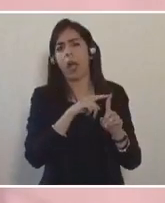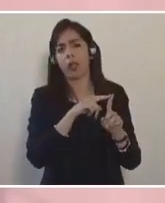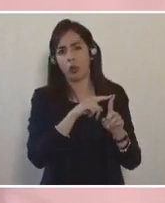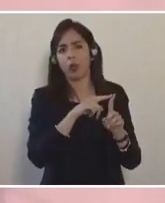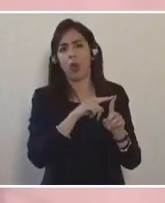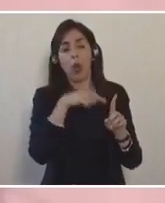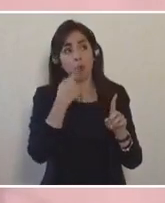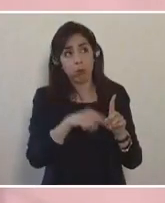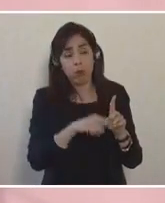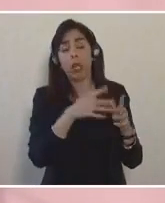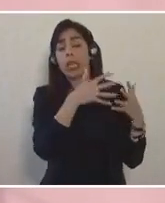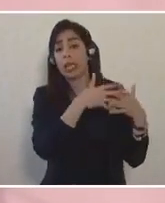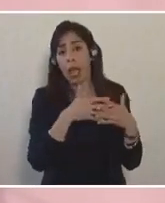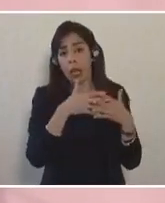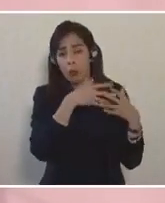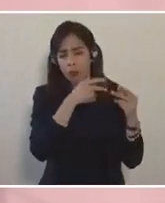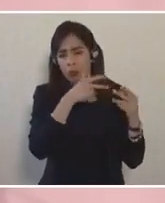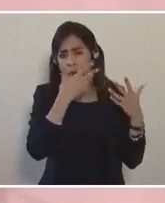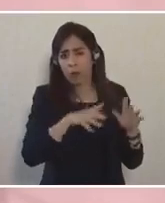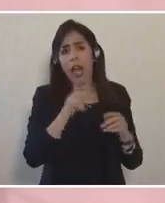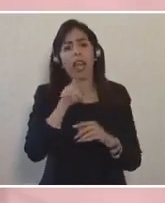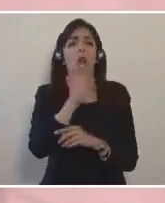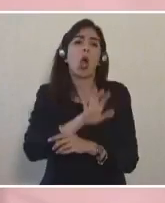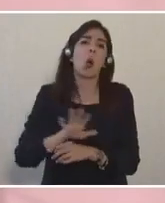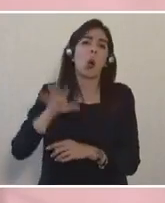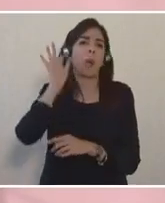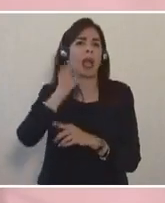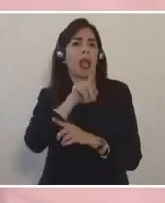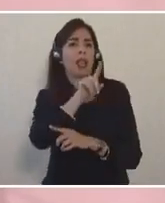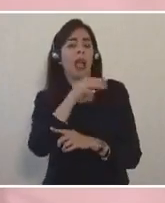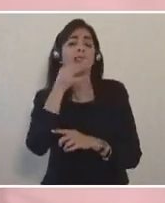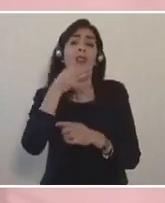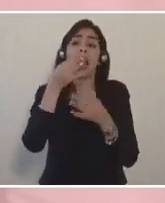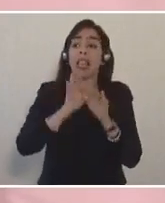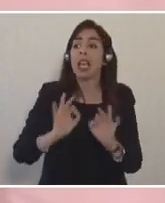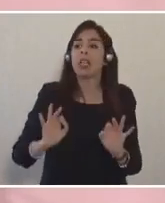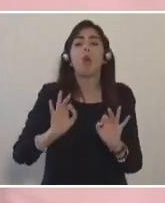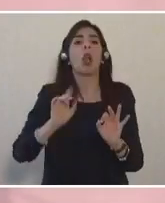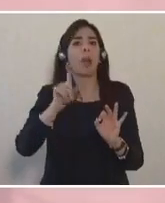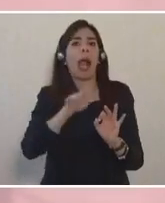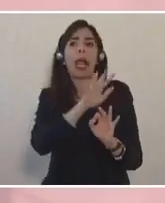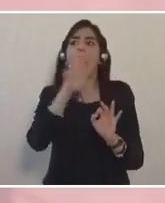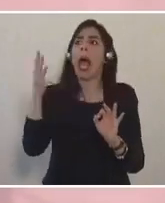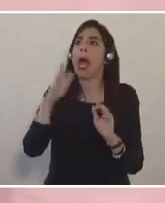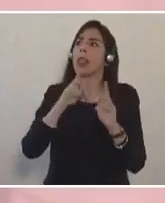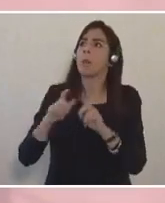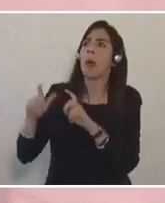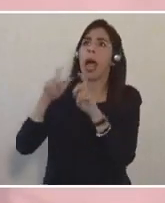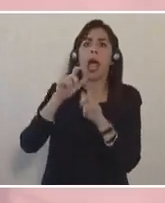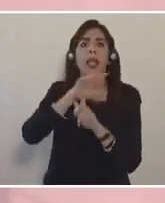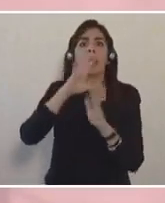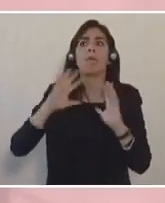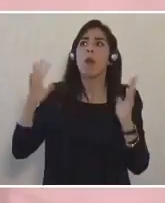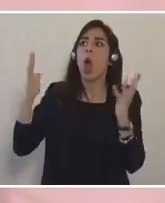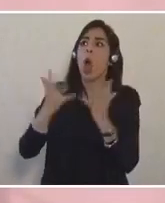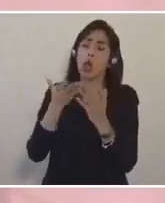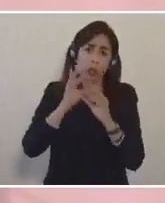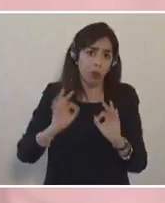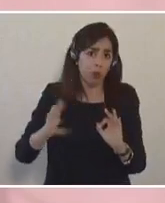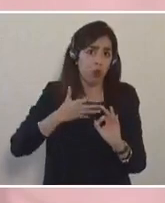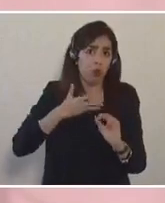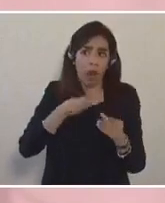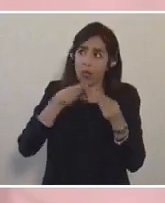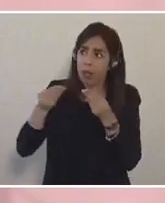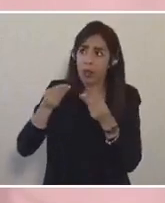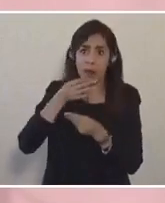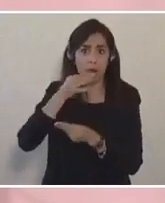world. And it's going to go like this until the next pandemia, until the next